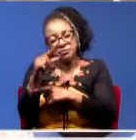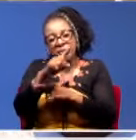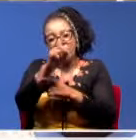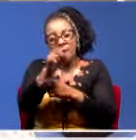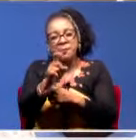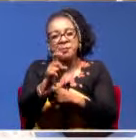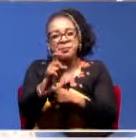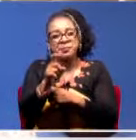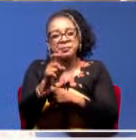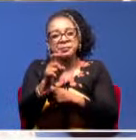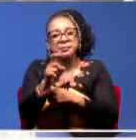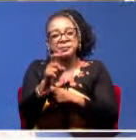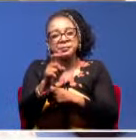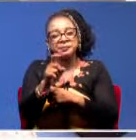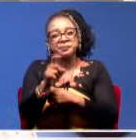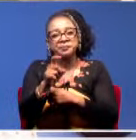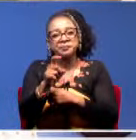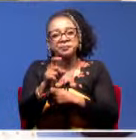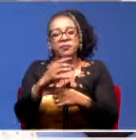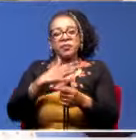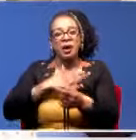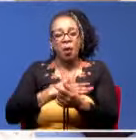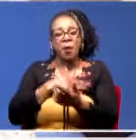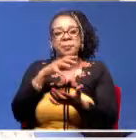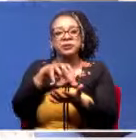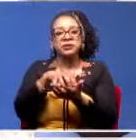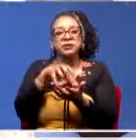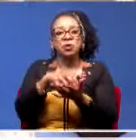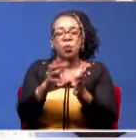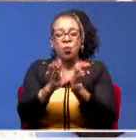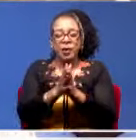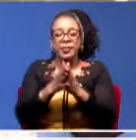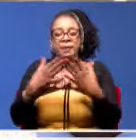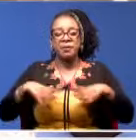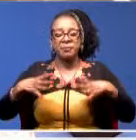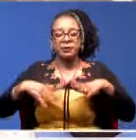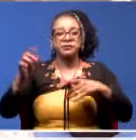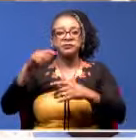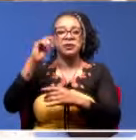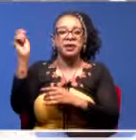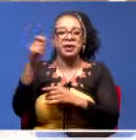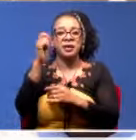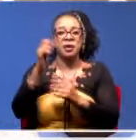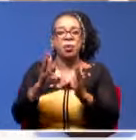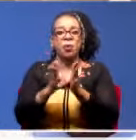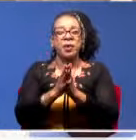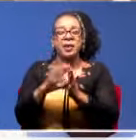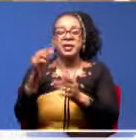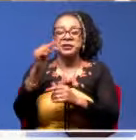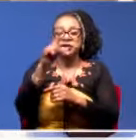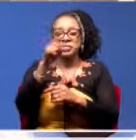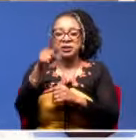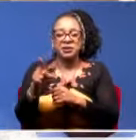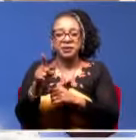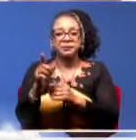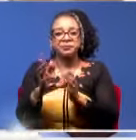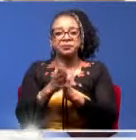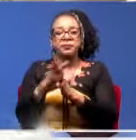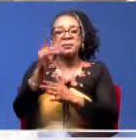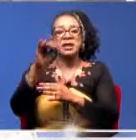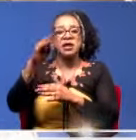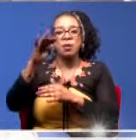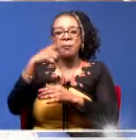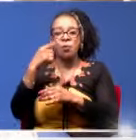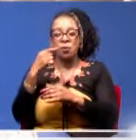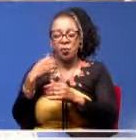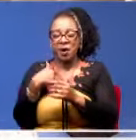taken a position, and our position is with the people of Kenya, it's with the Gen Zs, and the millennials who have paid the ultimate